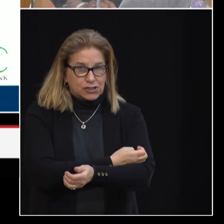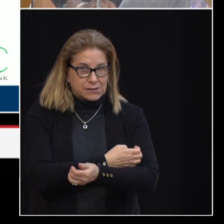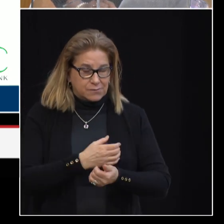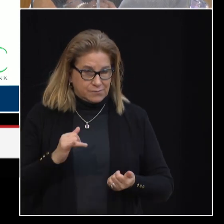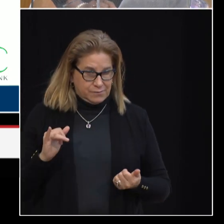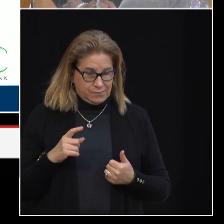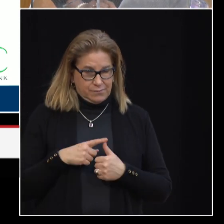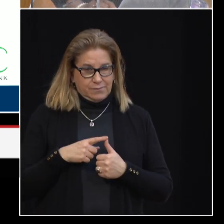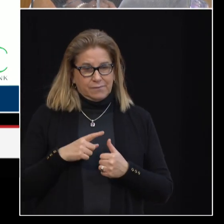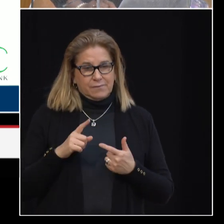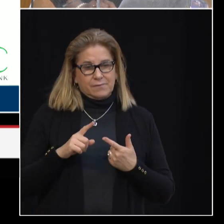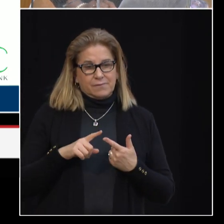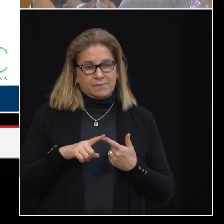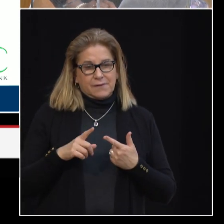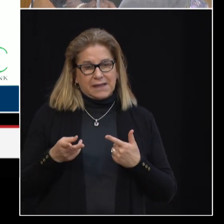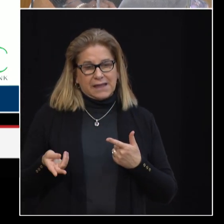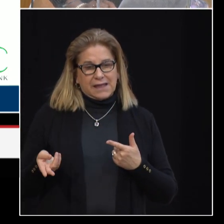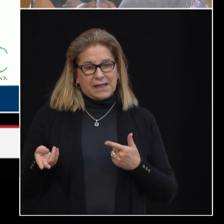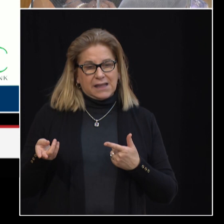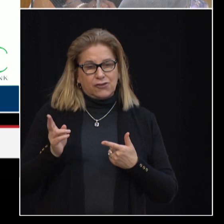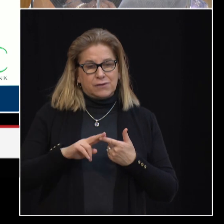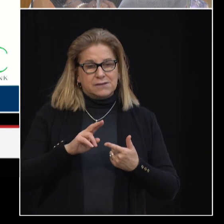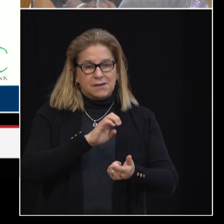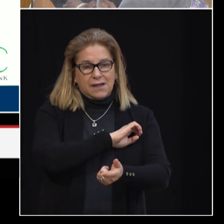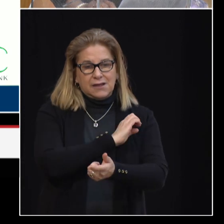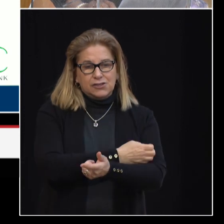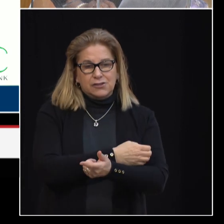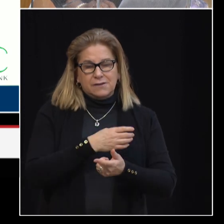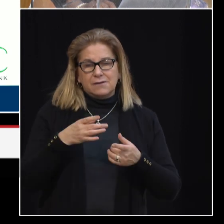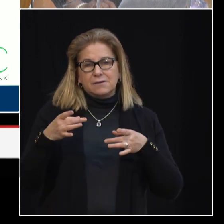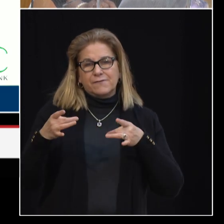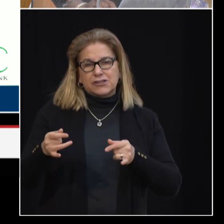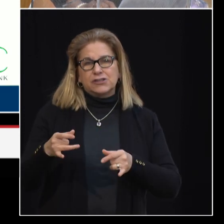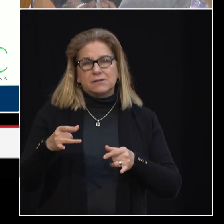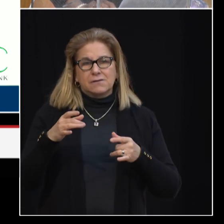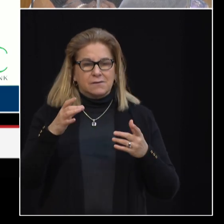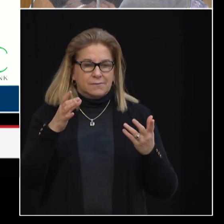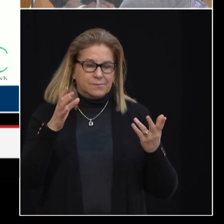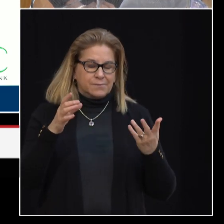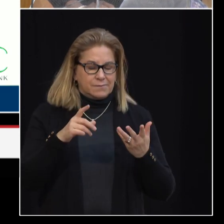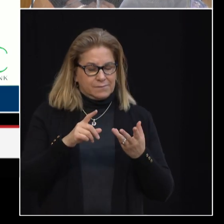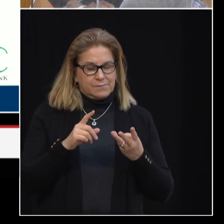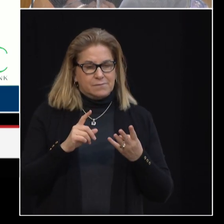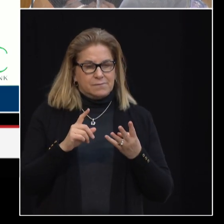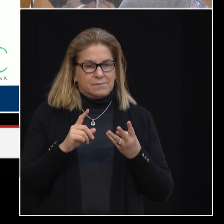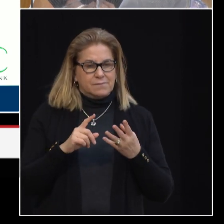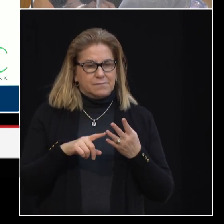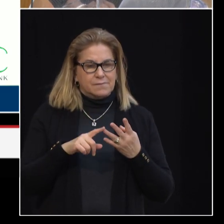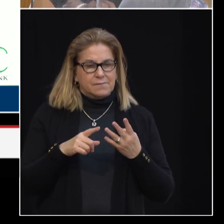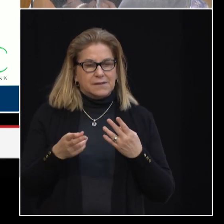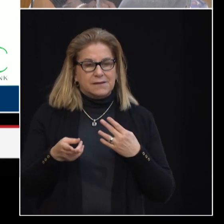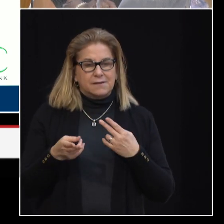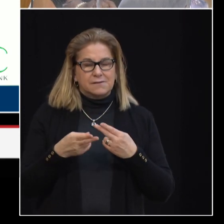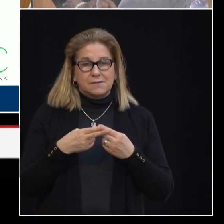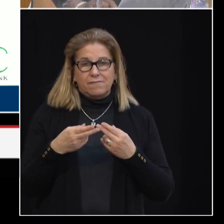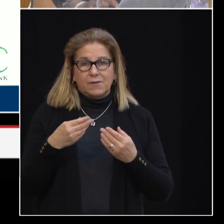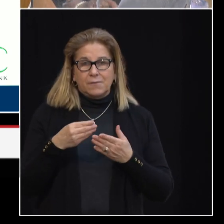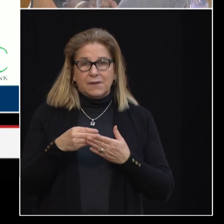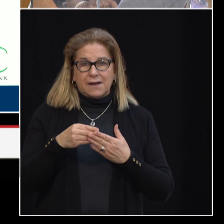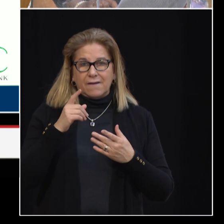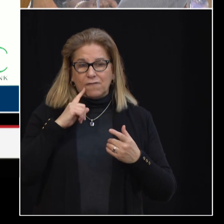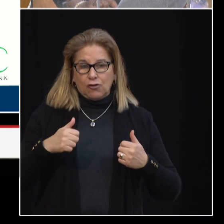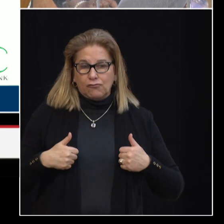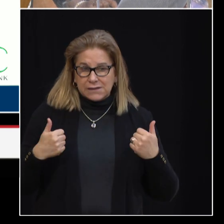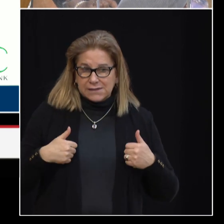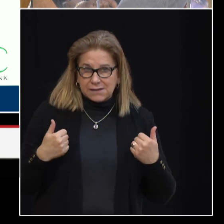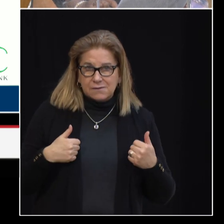increase energy efficiencies, save money for businesses and residents, and accelerate progress towards